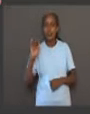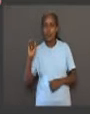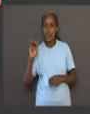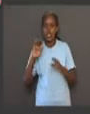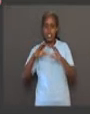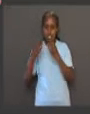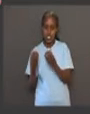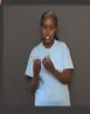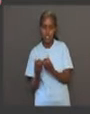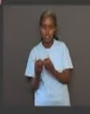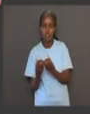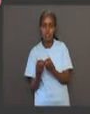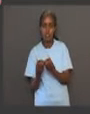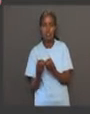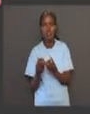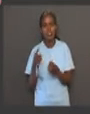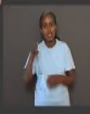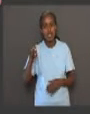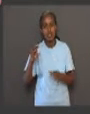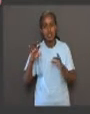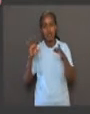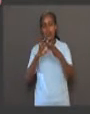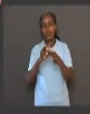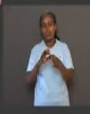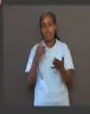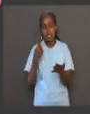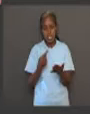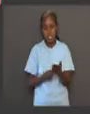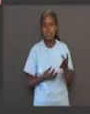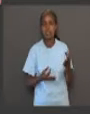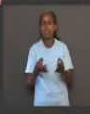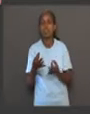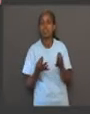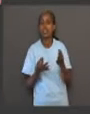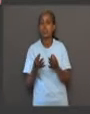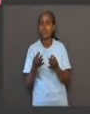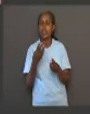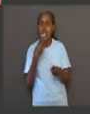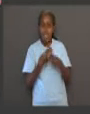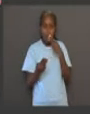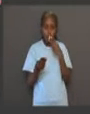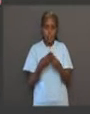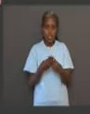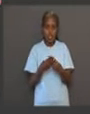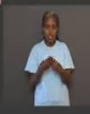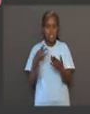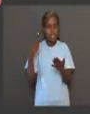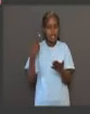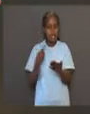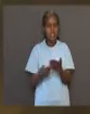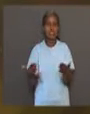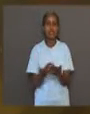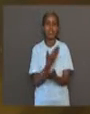the axial coordinates. This is expressed mathematically in this